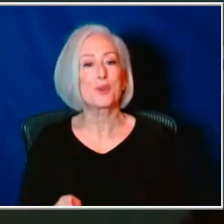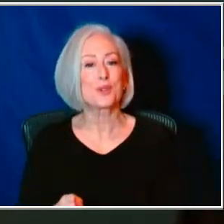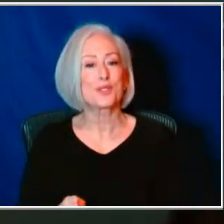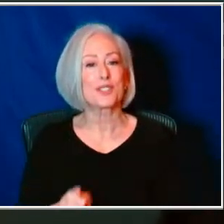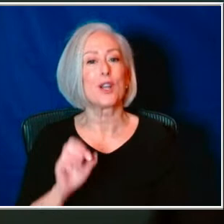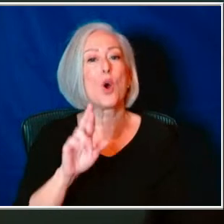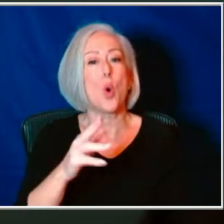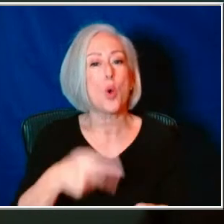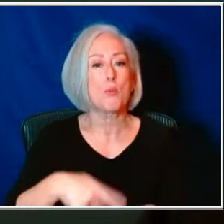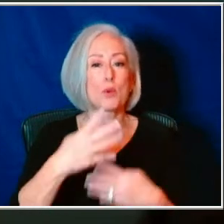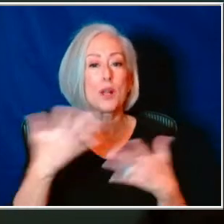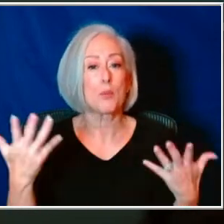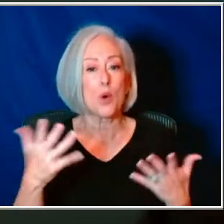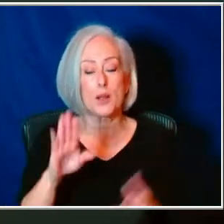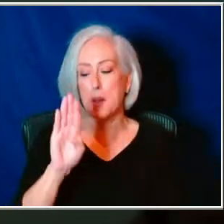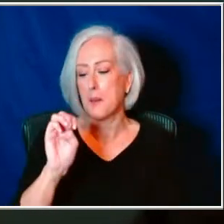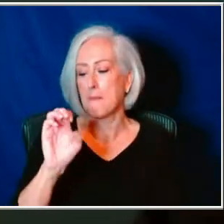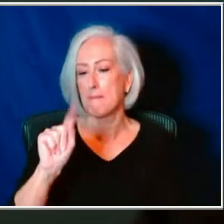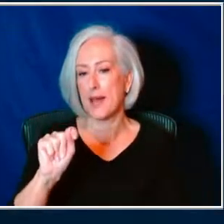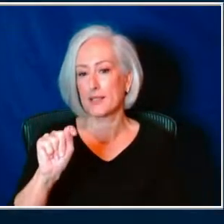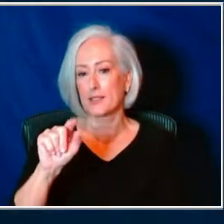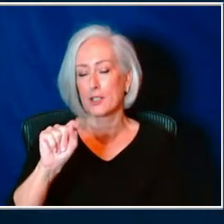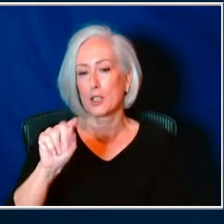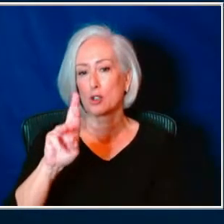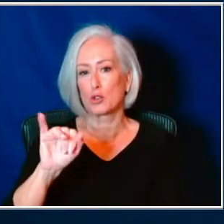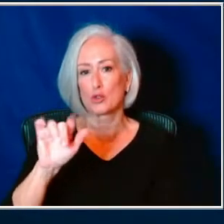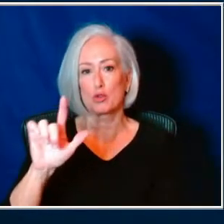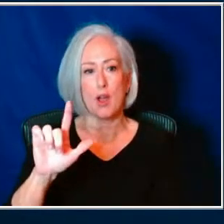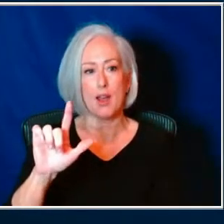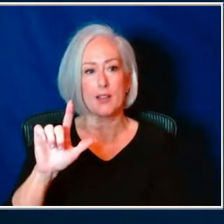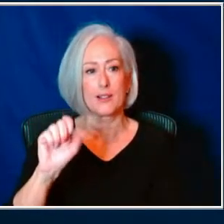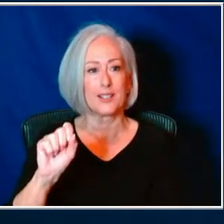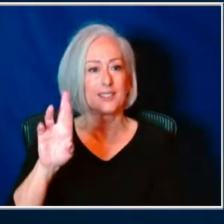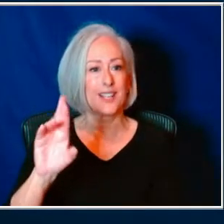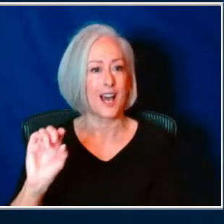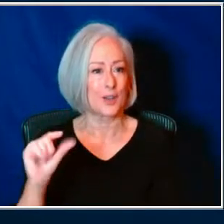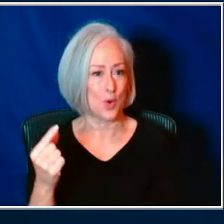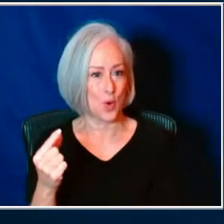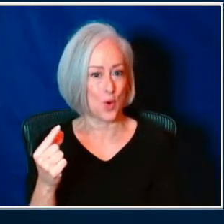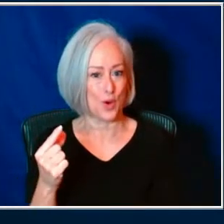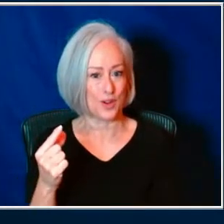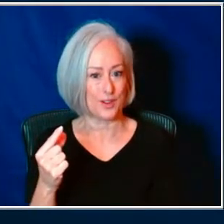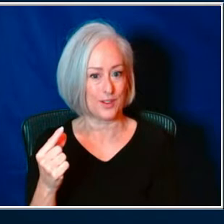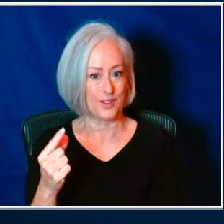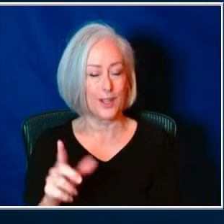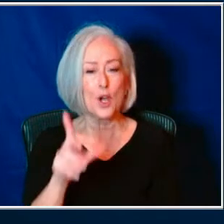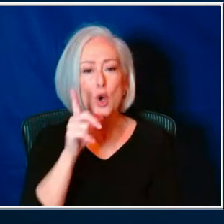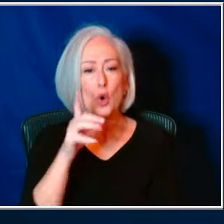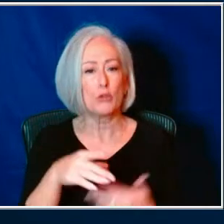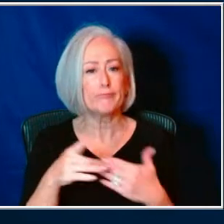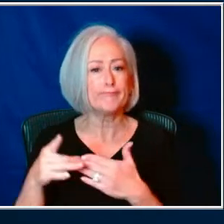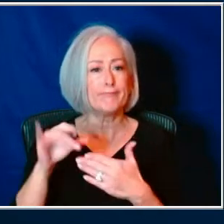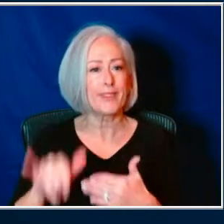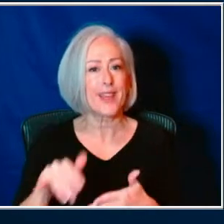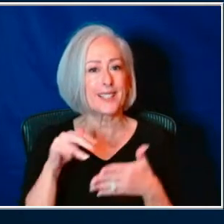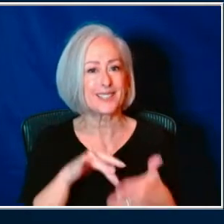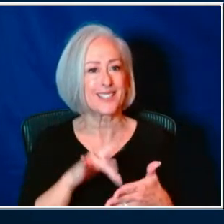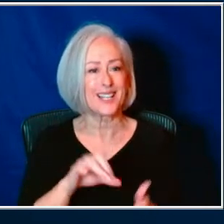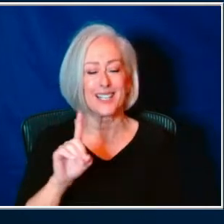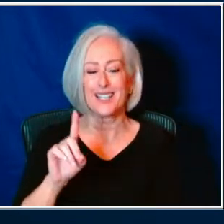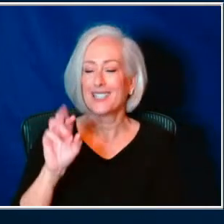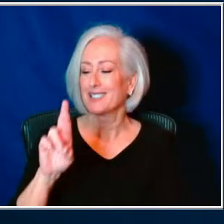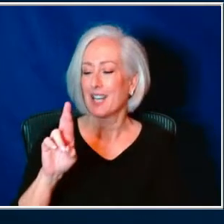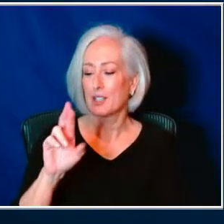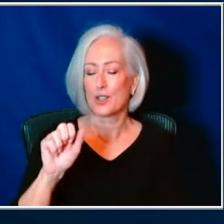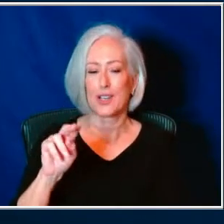besttrial.org. The principal investigator for the study is Dr. Andrea Chadwick, director of the FACE lab in